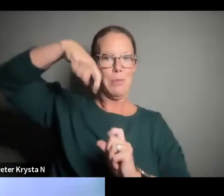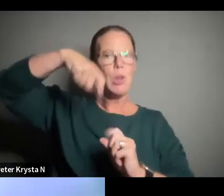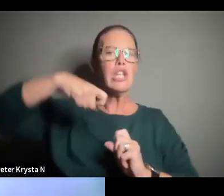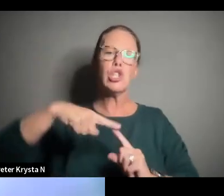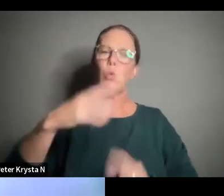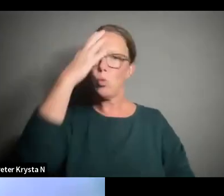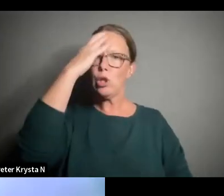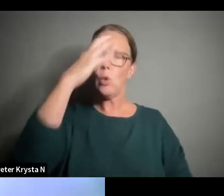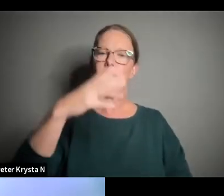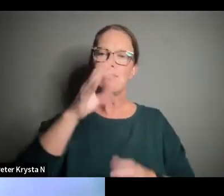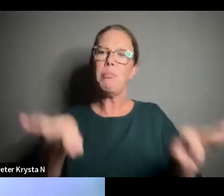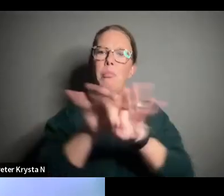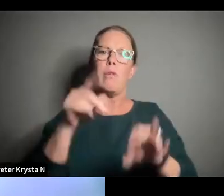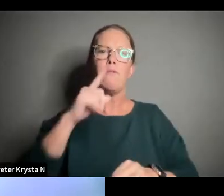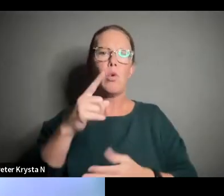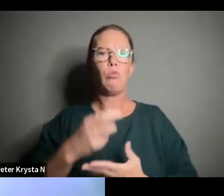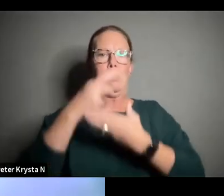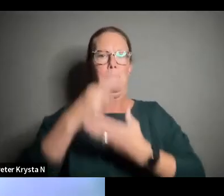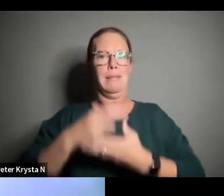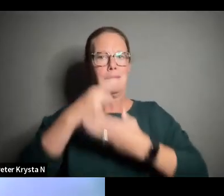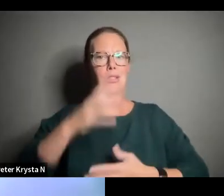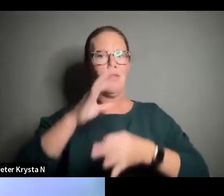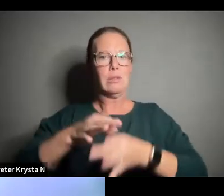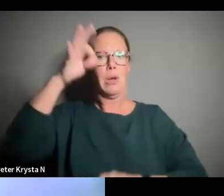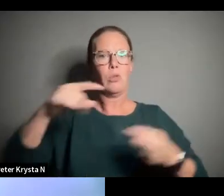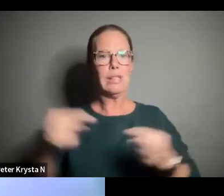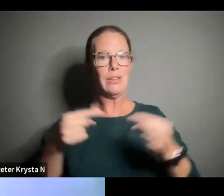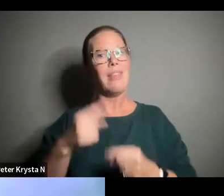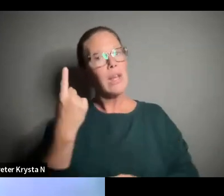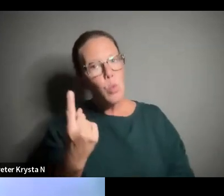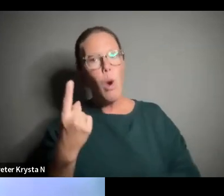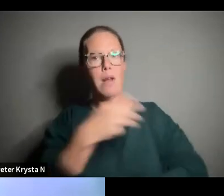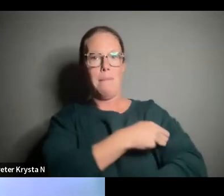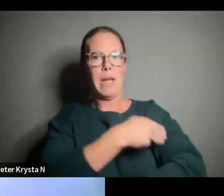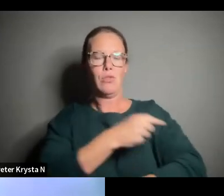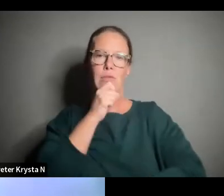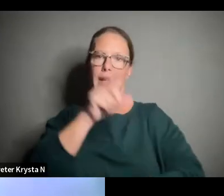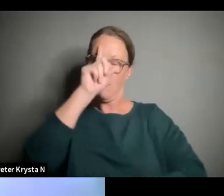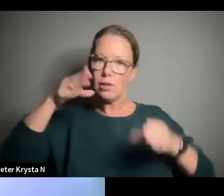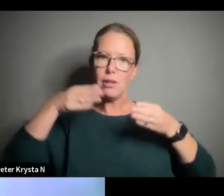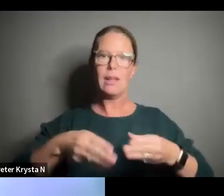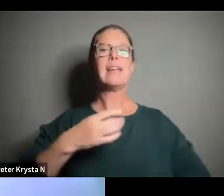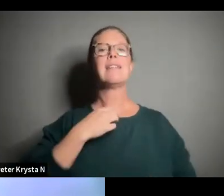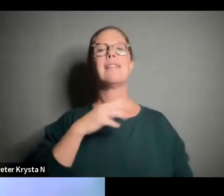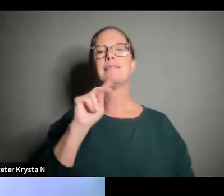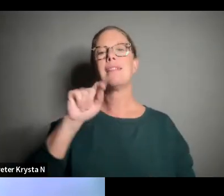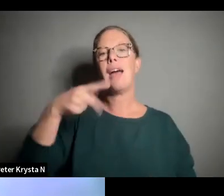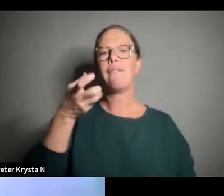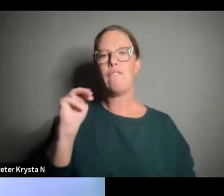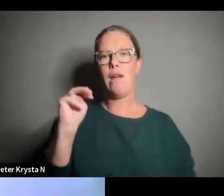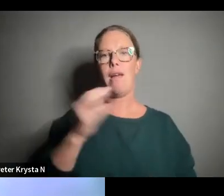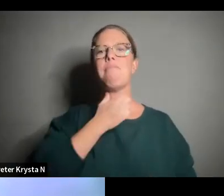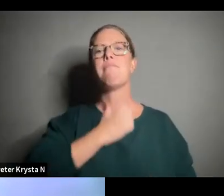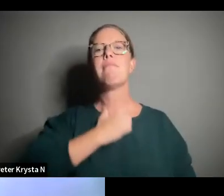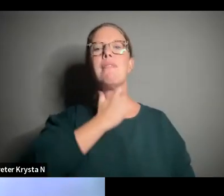for rehabilitation in spinal cord injured patients. This is just one muscle that I've really been focusing on, the diaphragm. And so if you have a